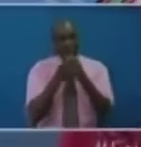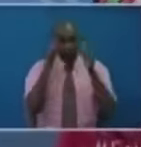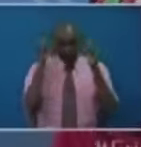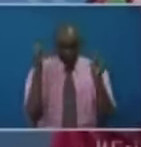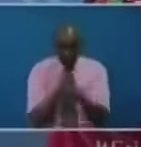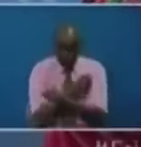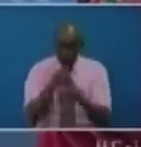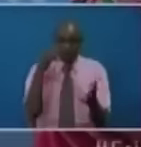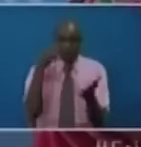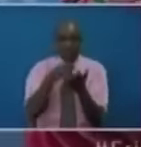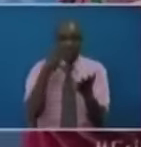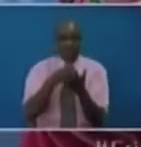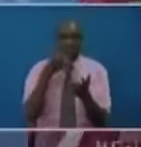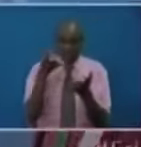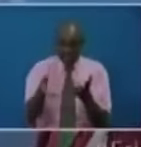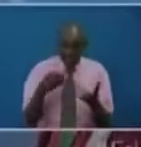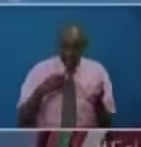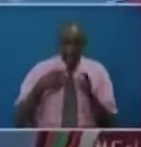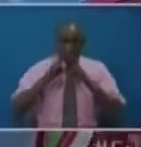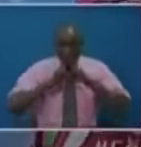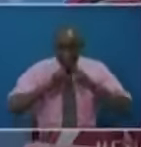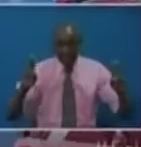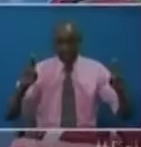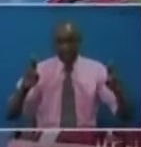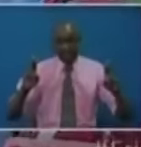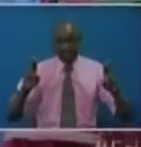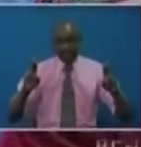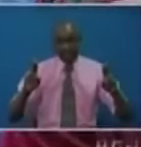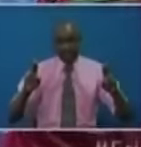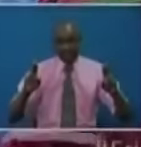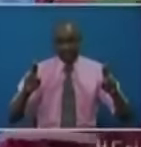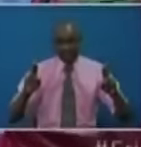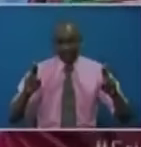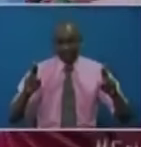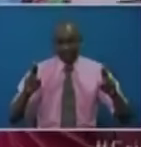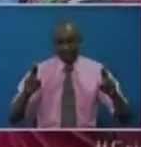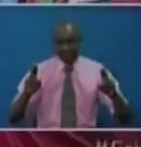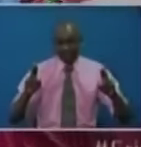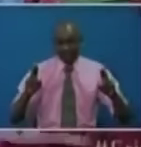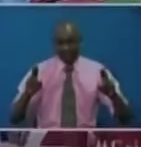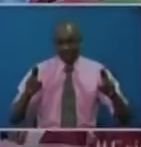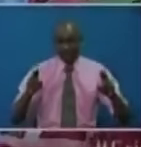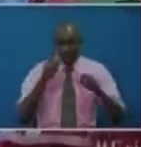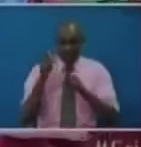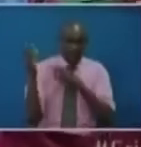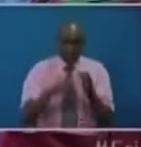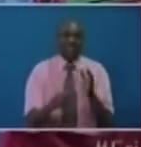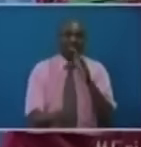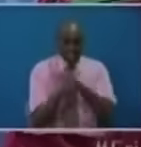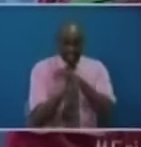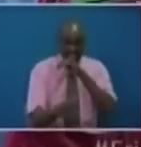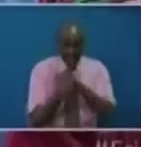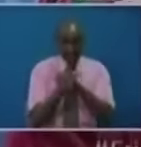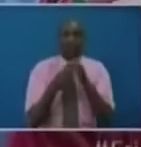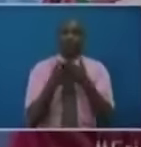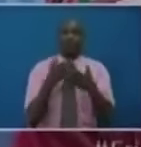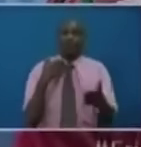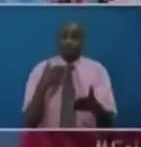be inaugurated in the peace, but to put it into jeopardy even